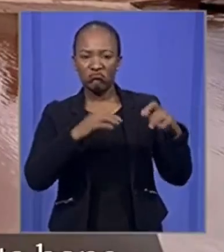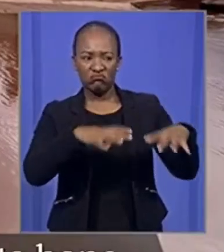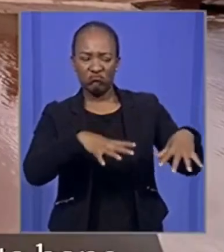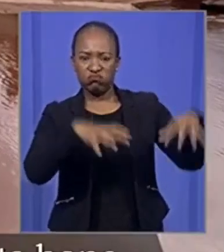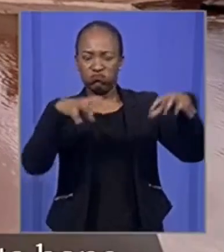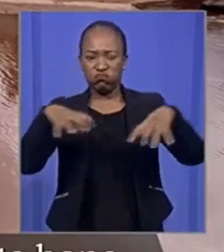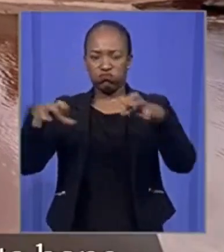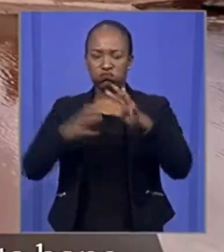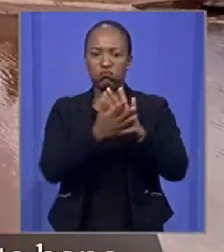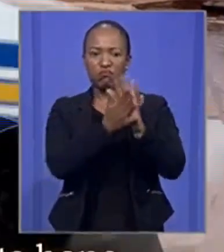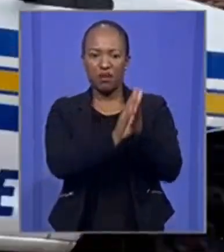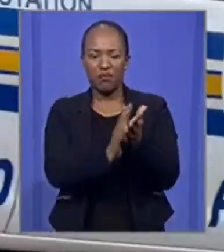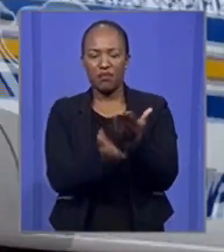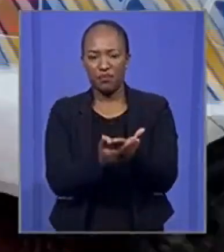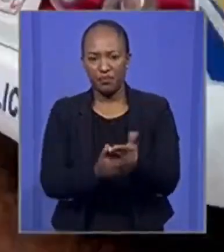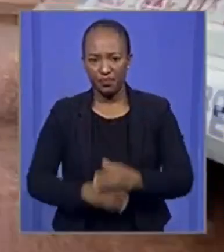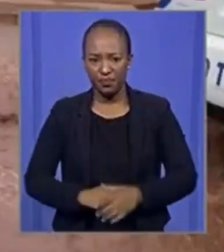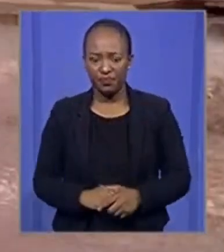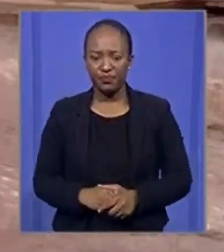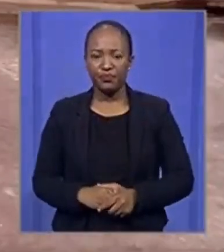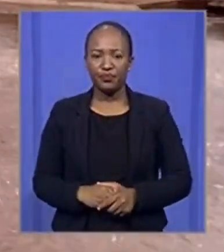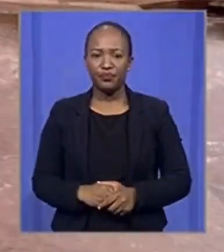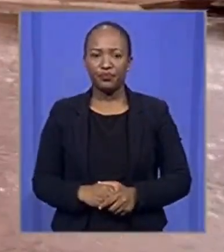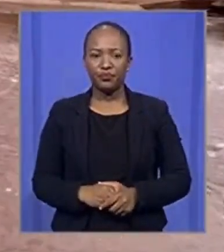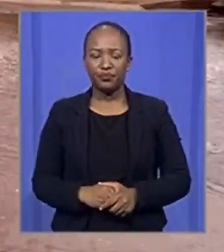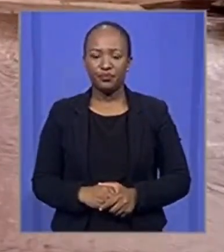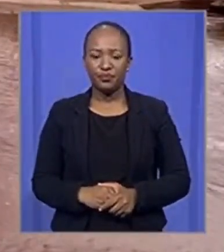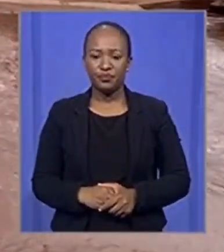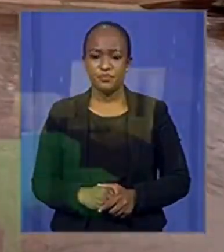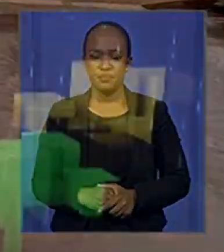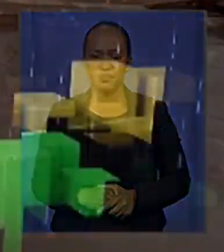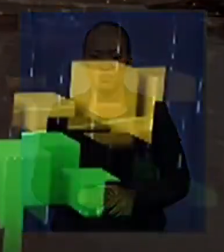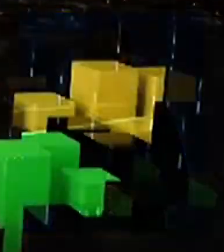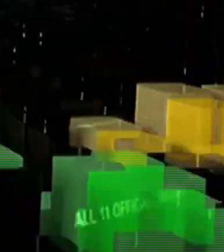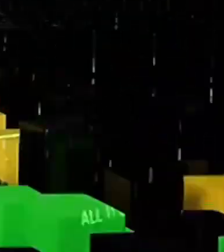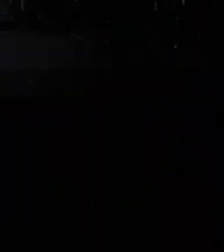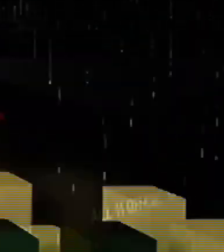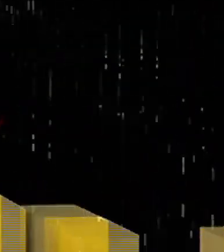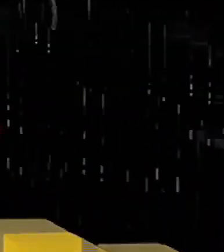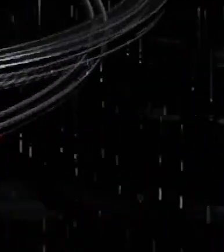maboa ditabeng tša SABC le boakgomo